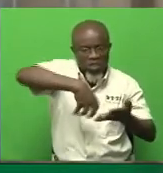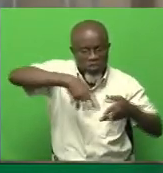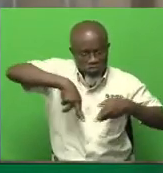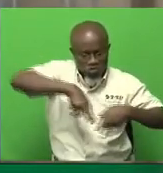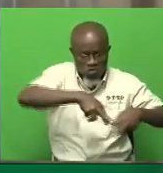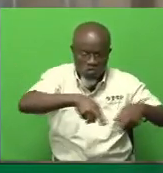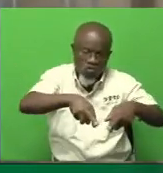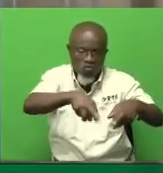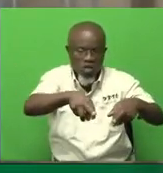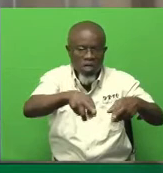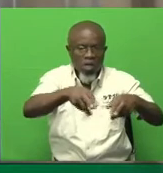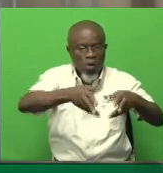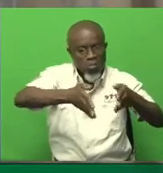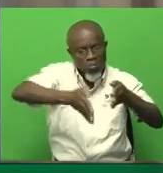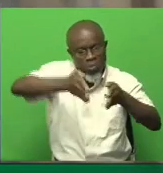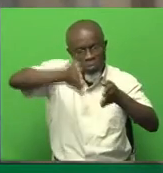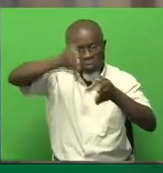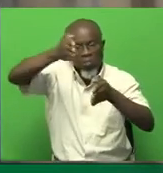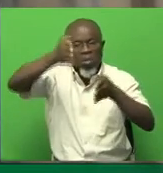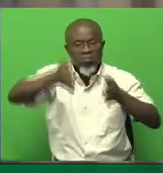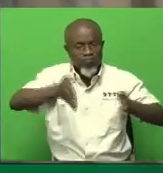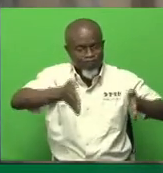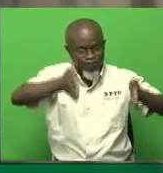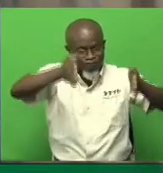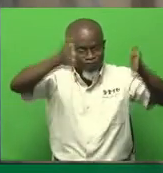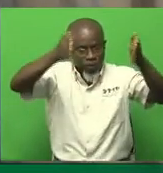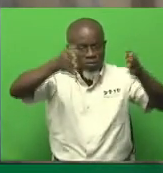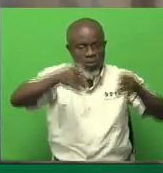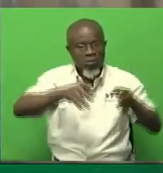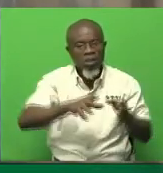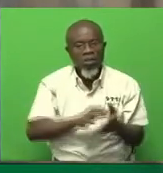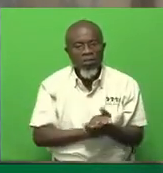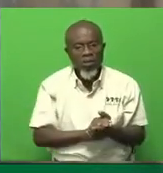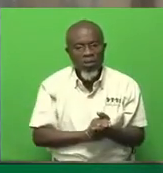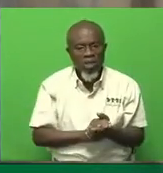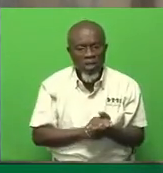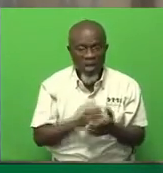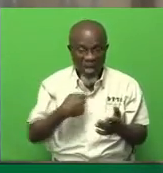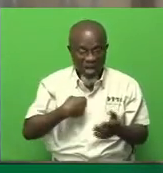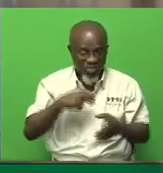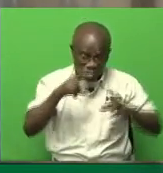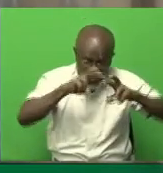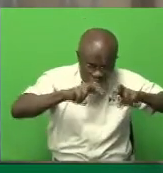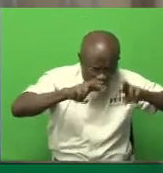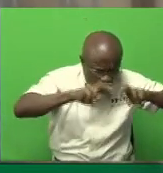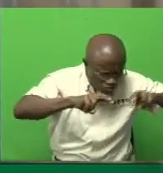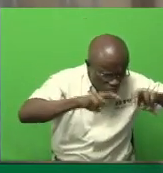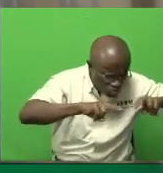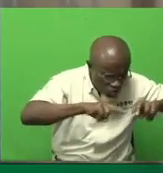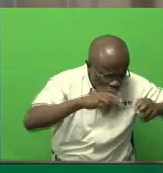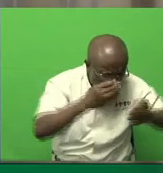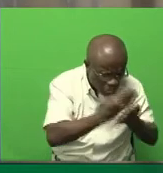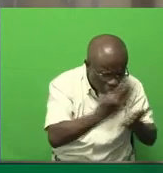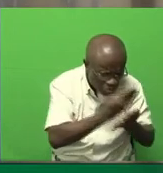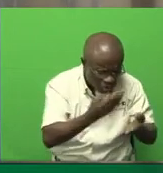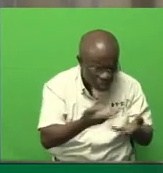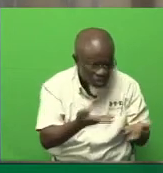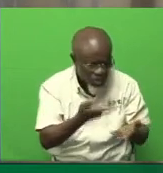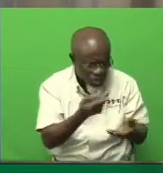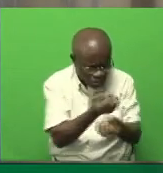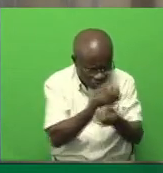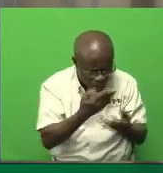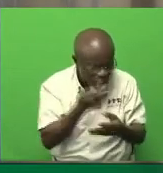to continue flooding in her push West man speak I have searched about the documents presented last Monday for some indication that the minister